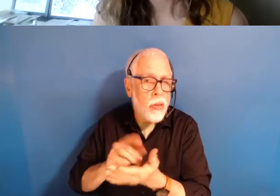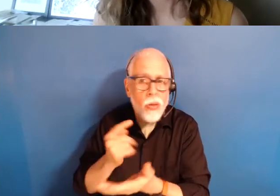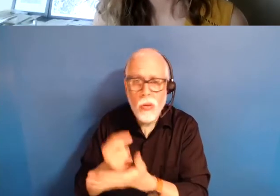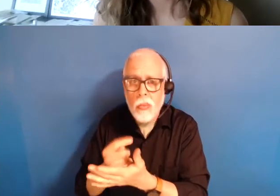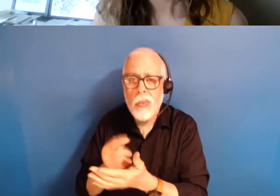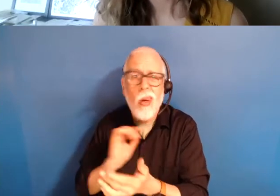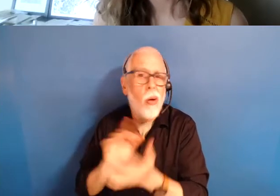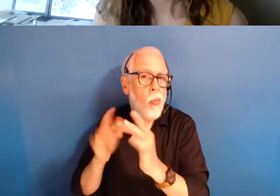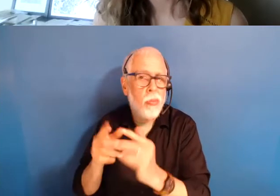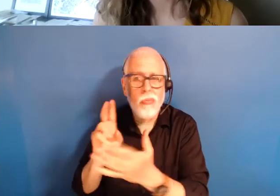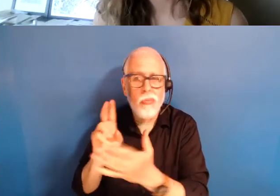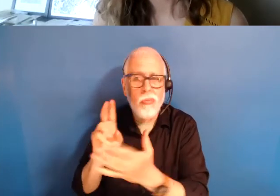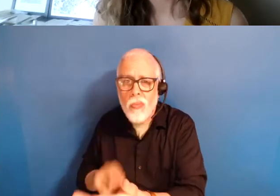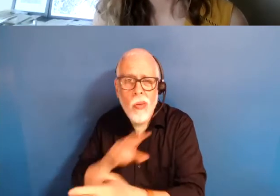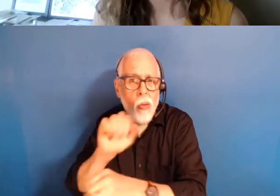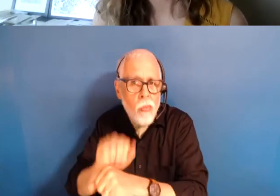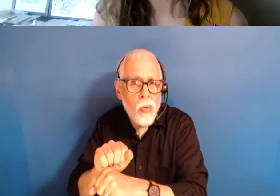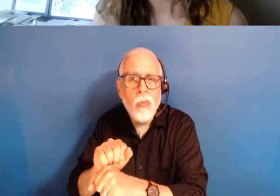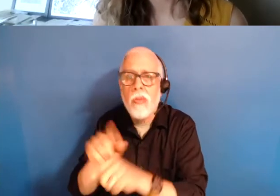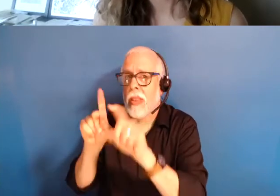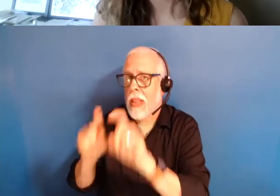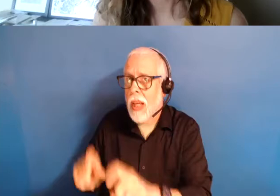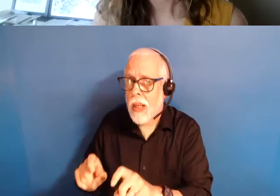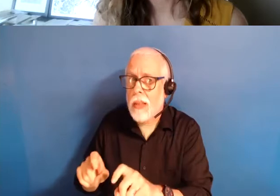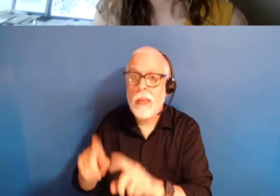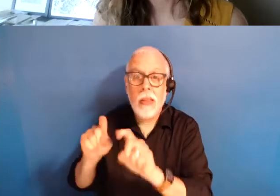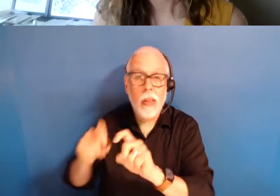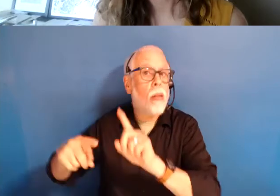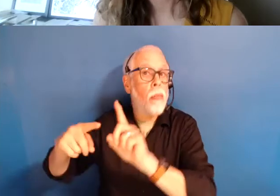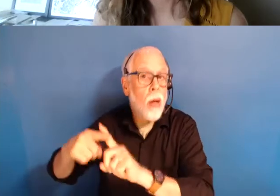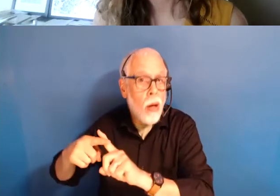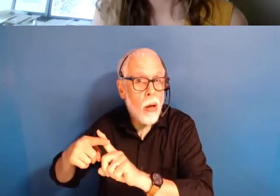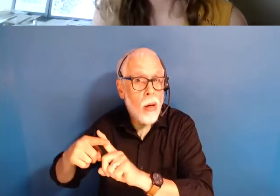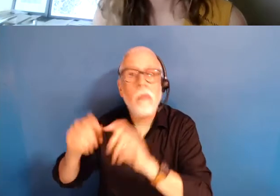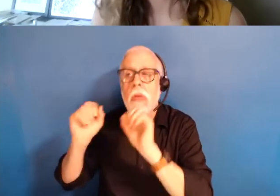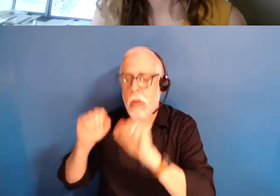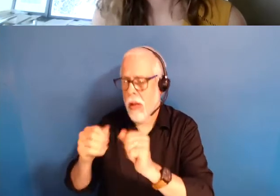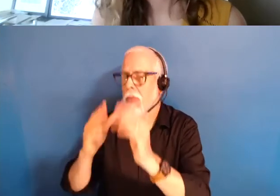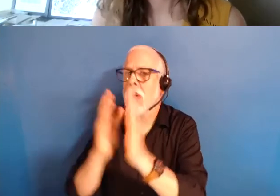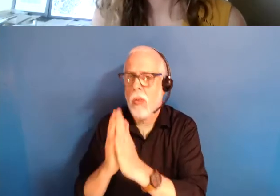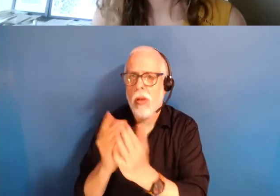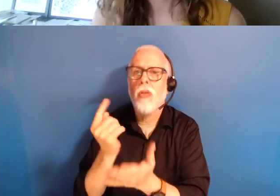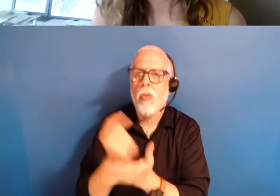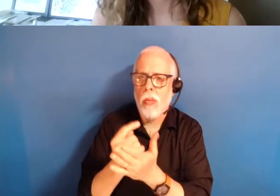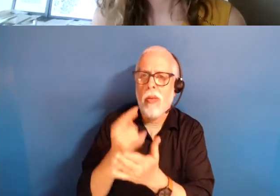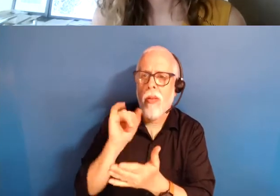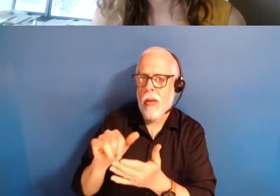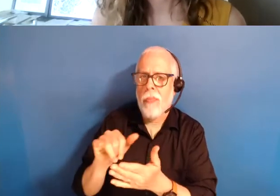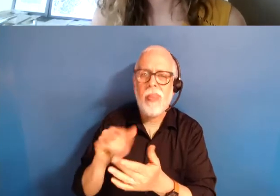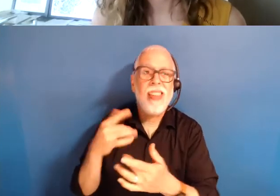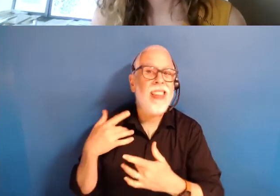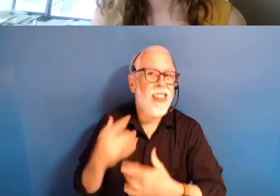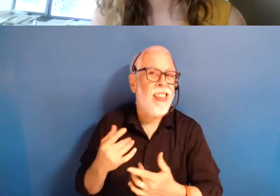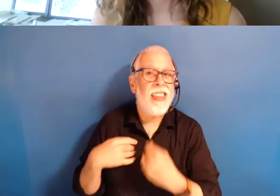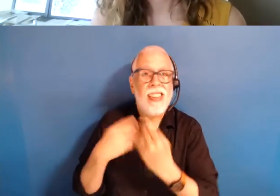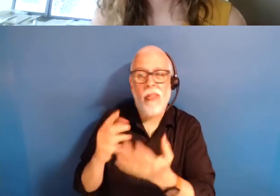our website to sign up for an appointment to get tested. And if you test positive, you can request treatment for that. Typically, we can give